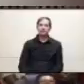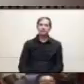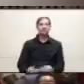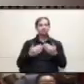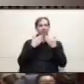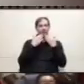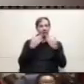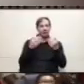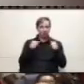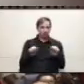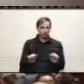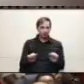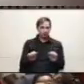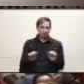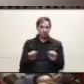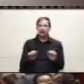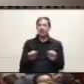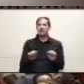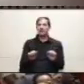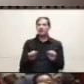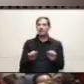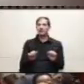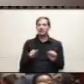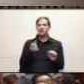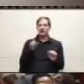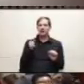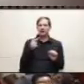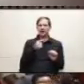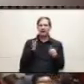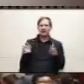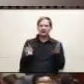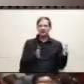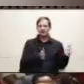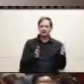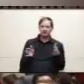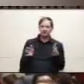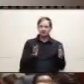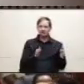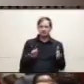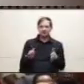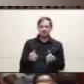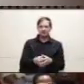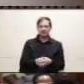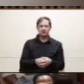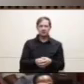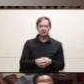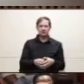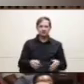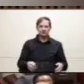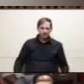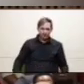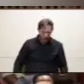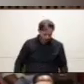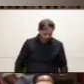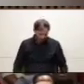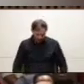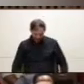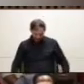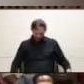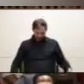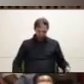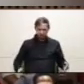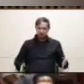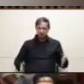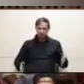Thank you, Chair. Ma'am, we do not have any creditors. Thanks a lot. If